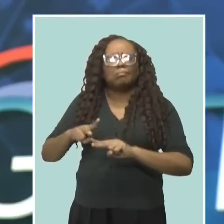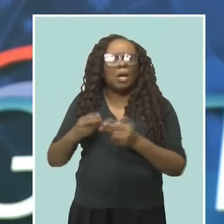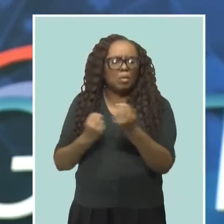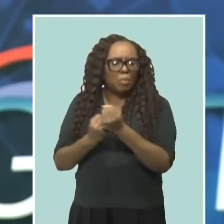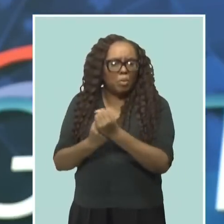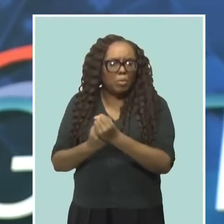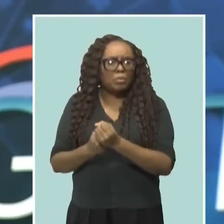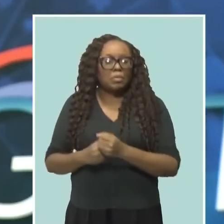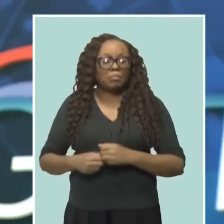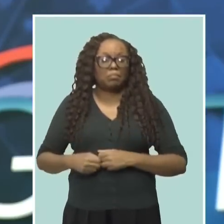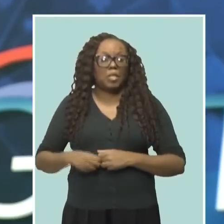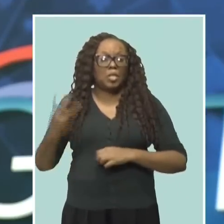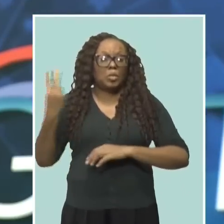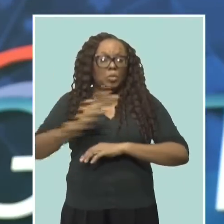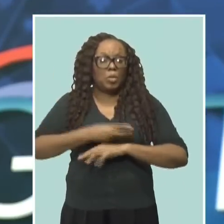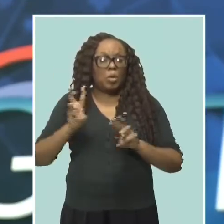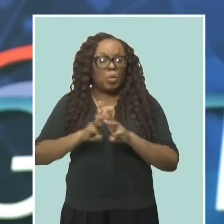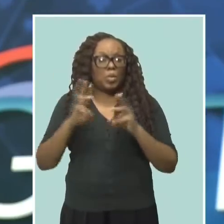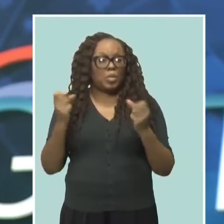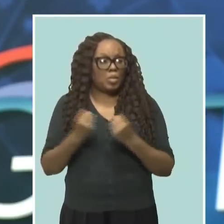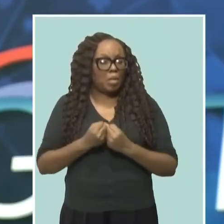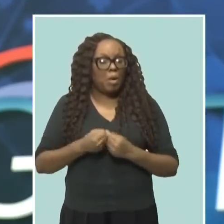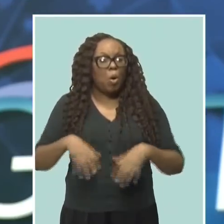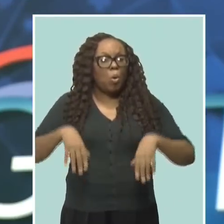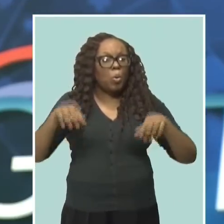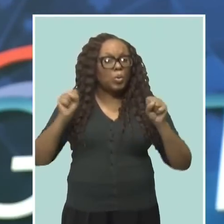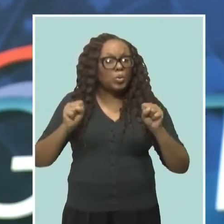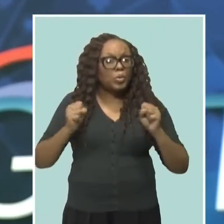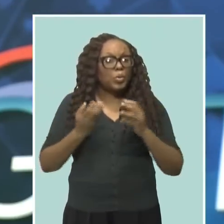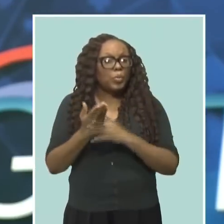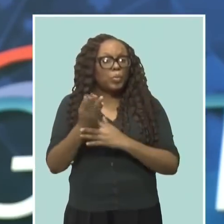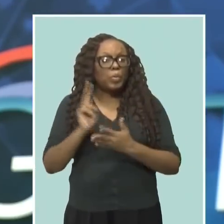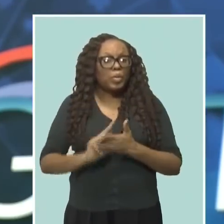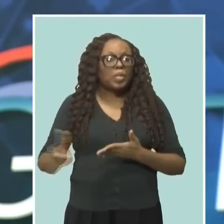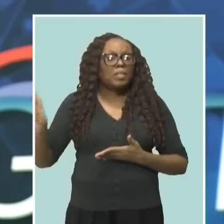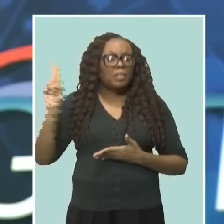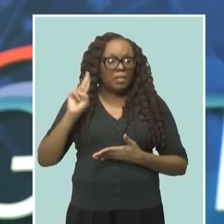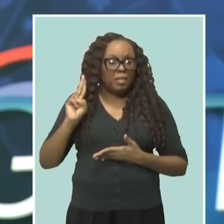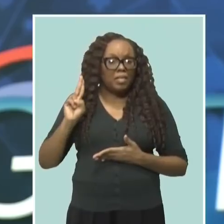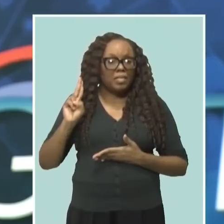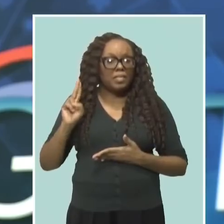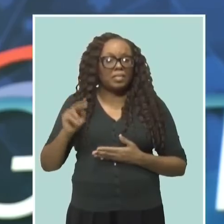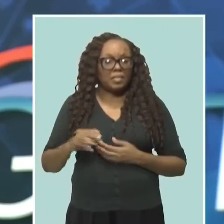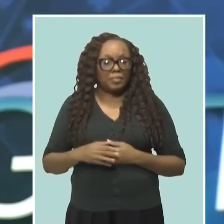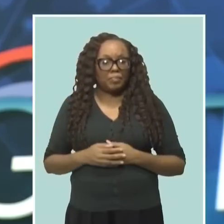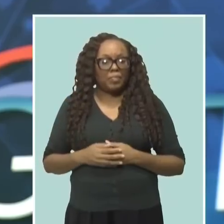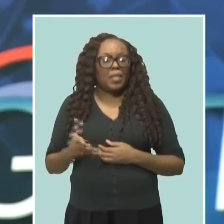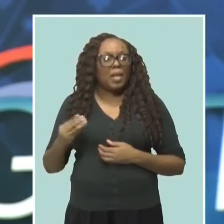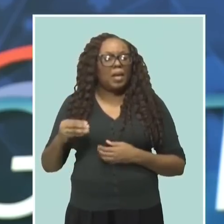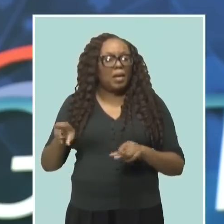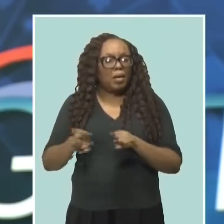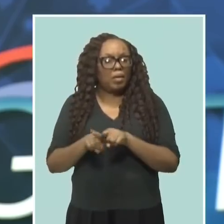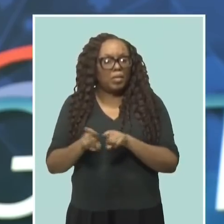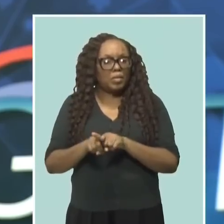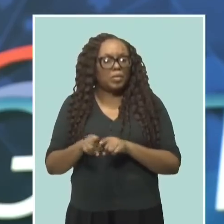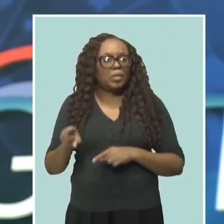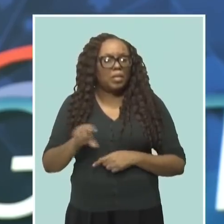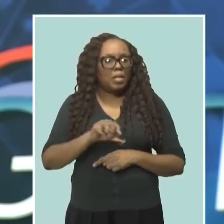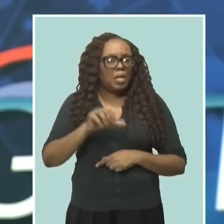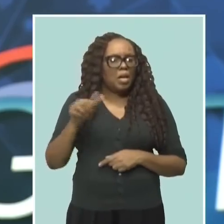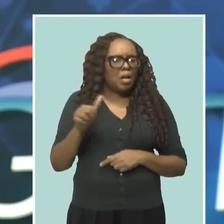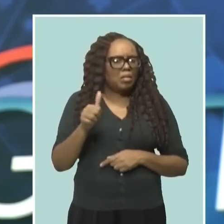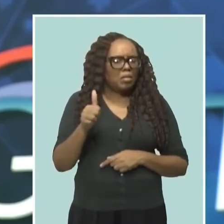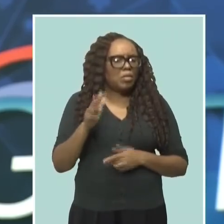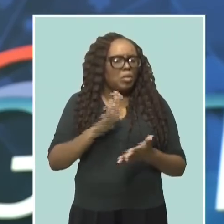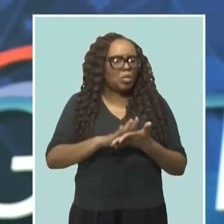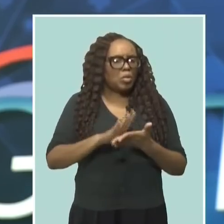being hosted by the University of the West Indies Center for Resource Management and Environmental Studies in collaboration with the Joseph R. Biden